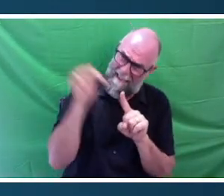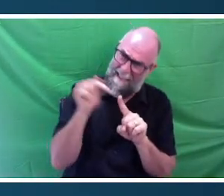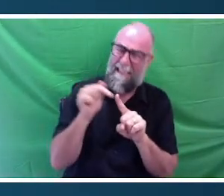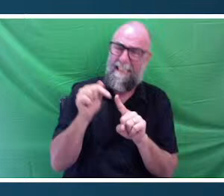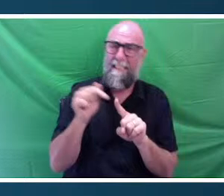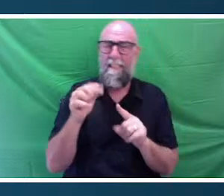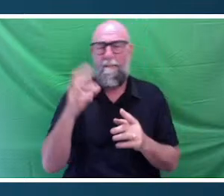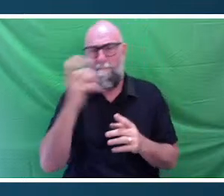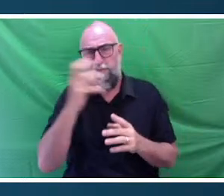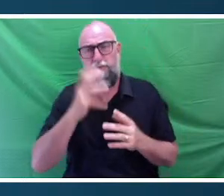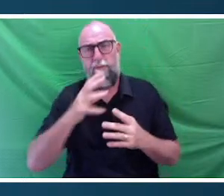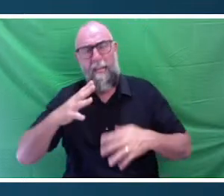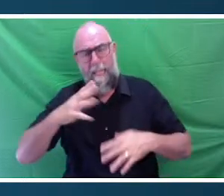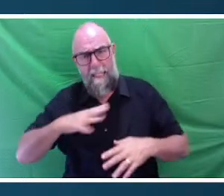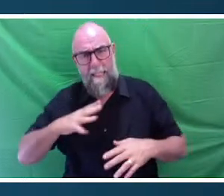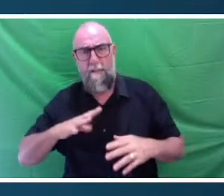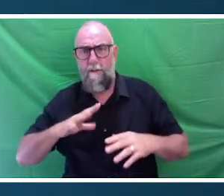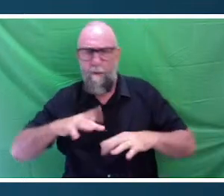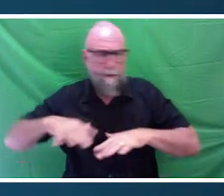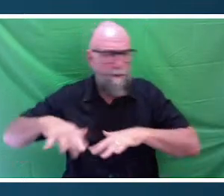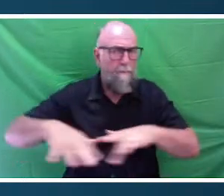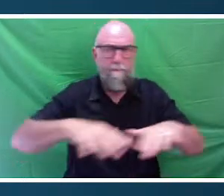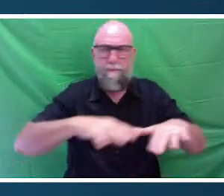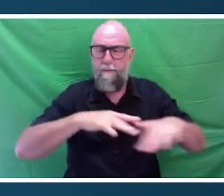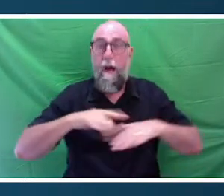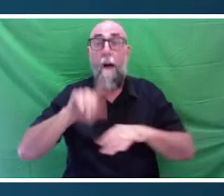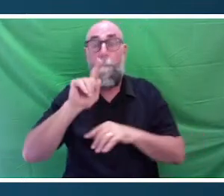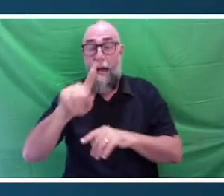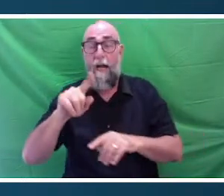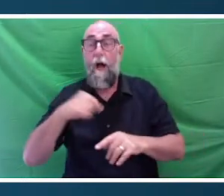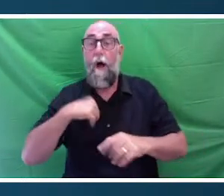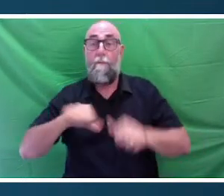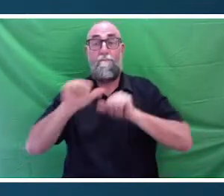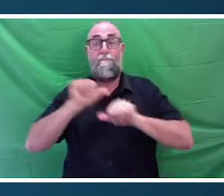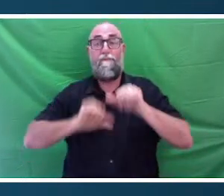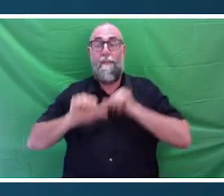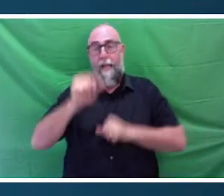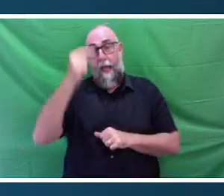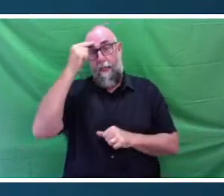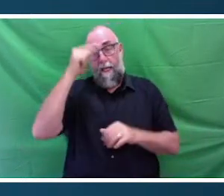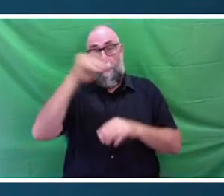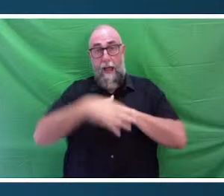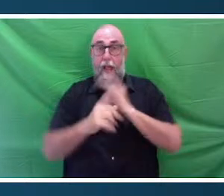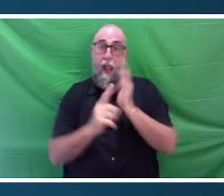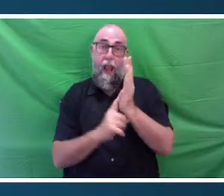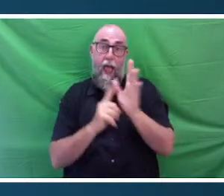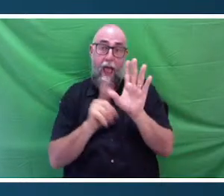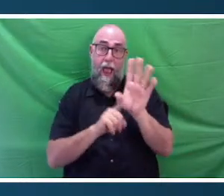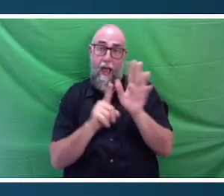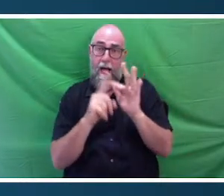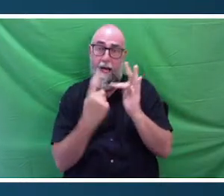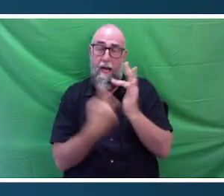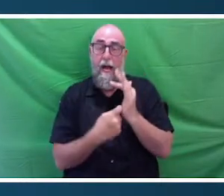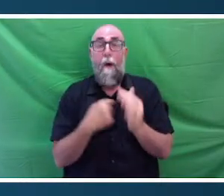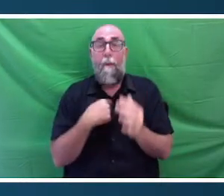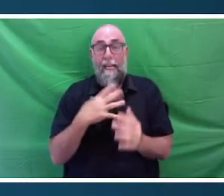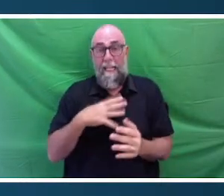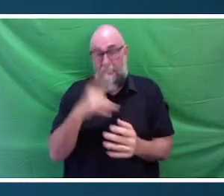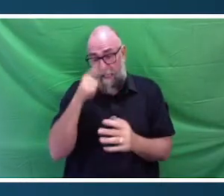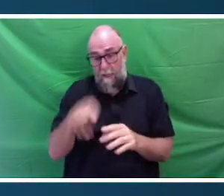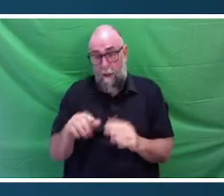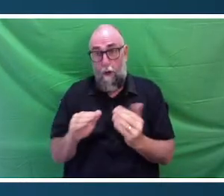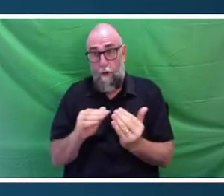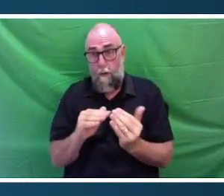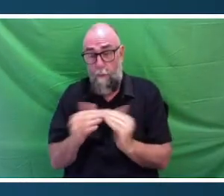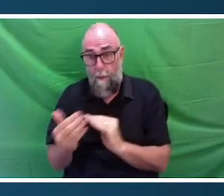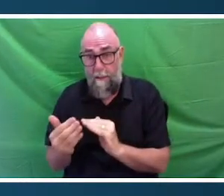again, I go back to the different layers. We cannot do community engagement effectively if the other layers